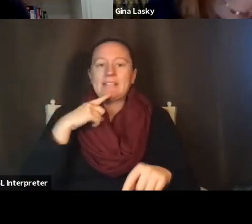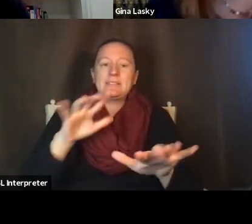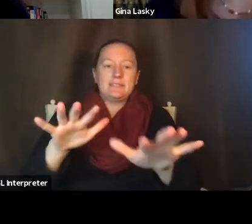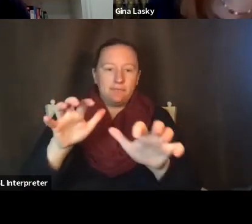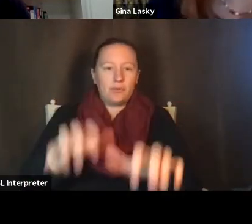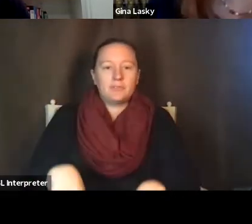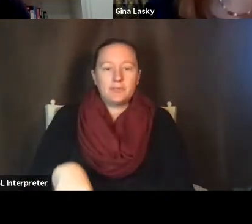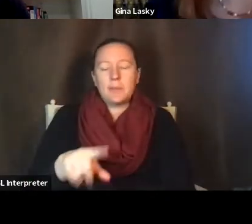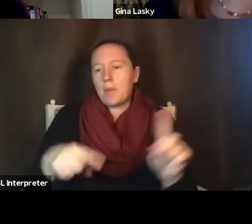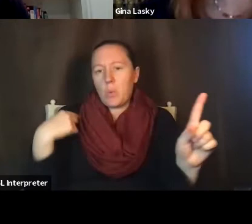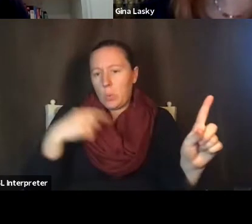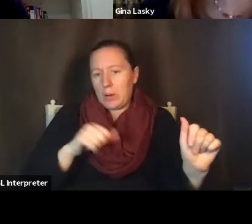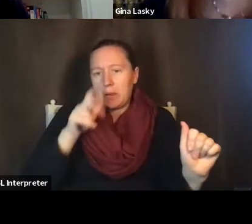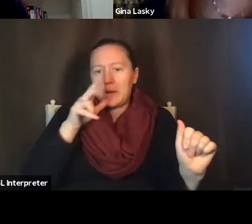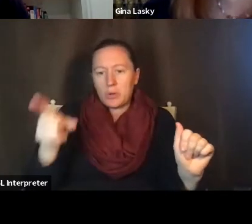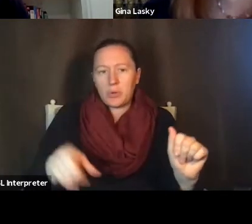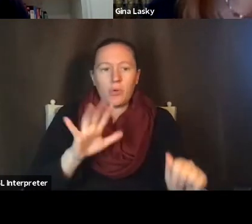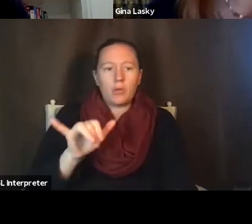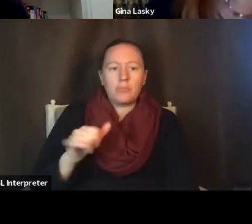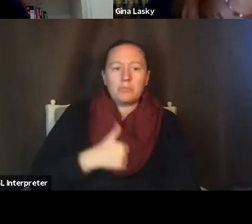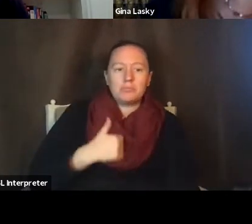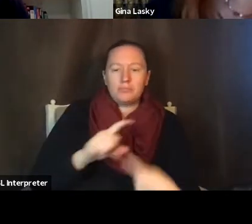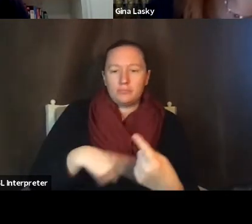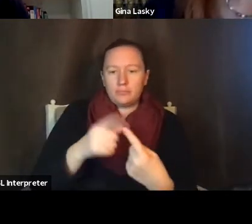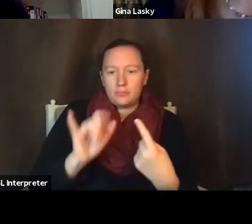you. Okay, sorry about that.